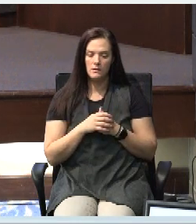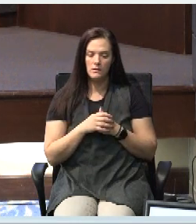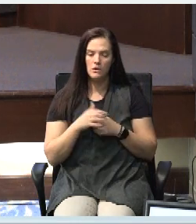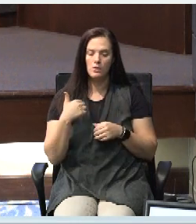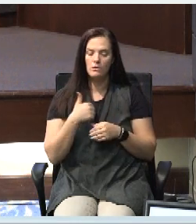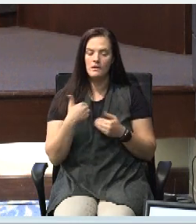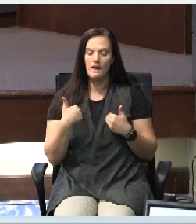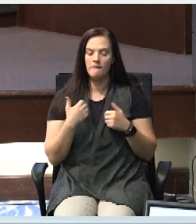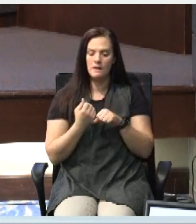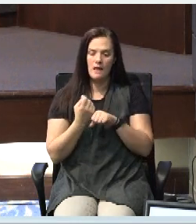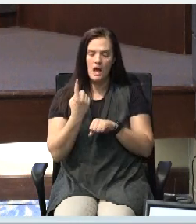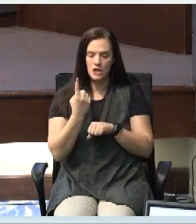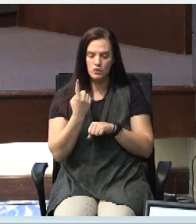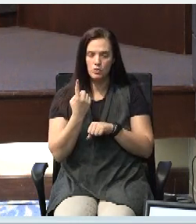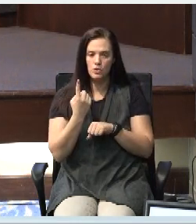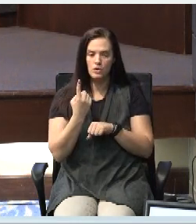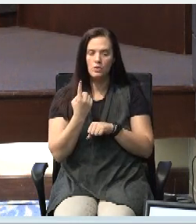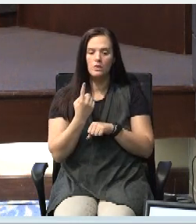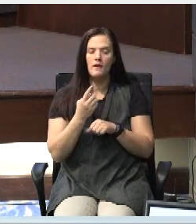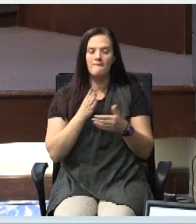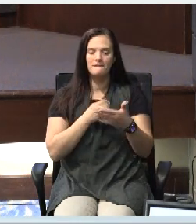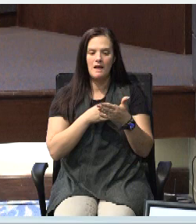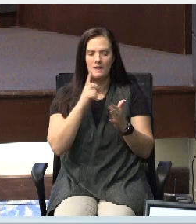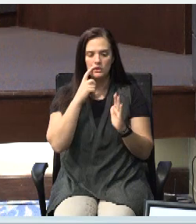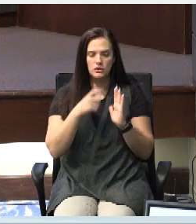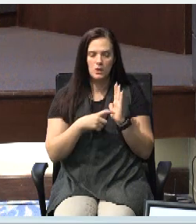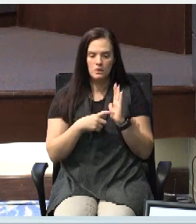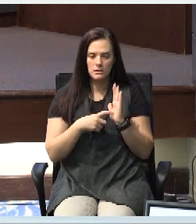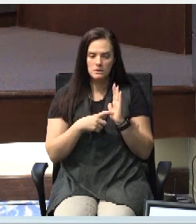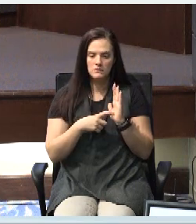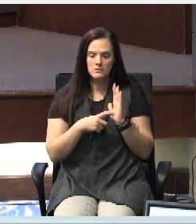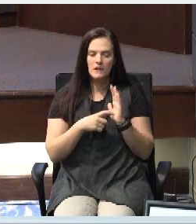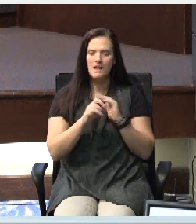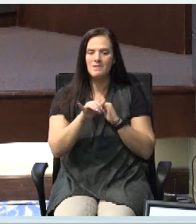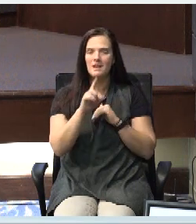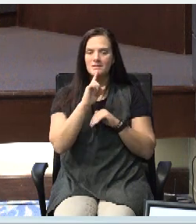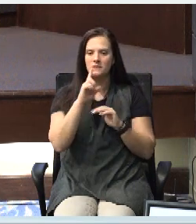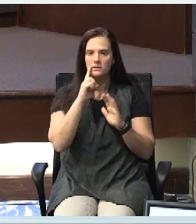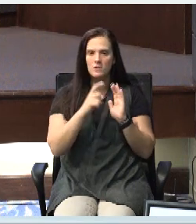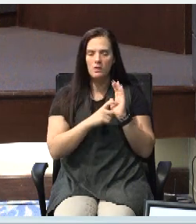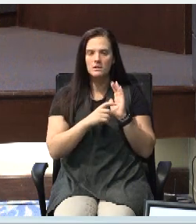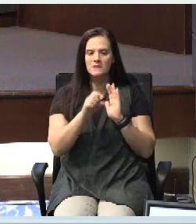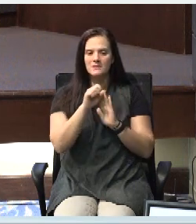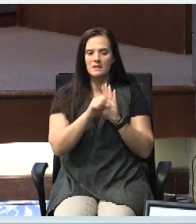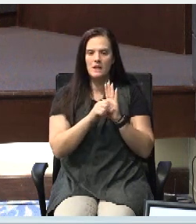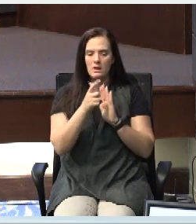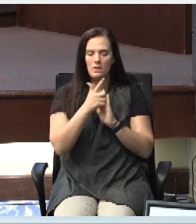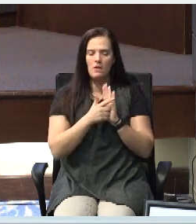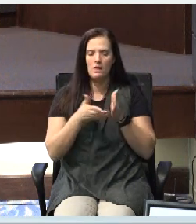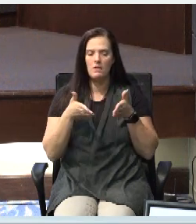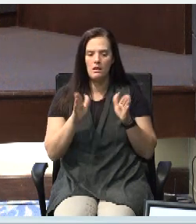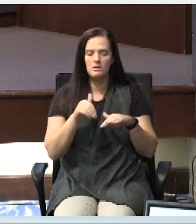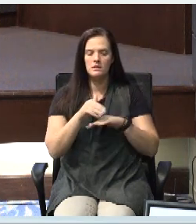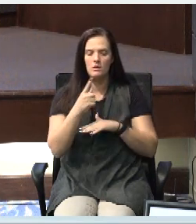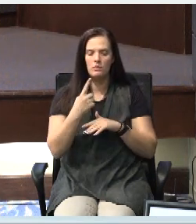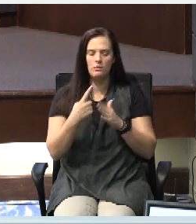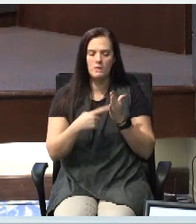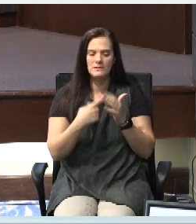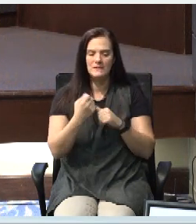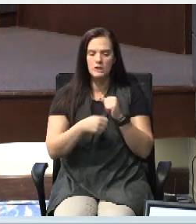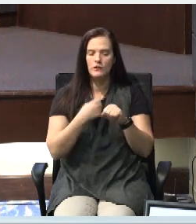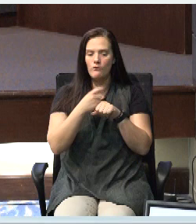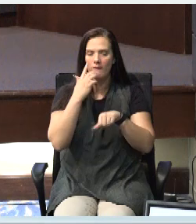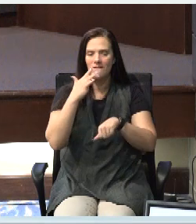We have an annual grass and weed violation notice. That is a notice that state law allows us to send once a year for vacant